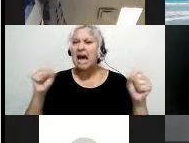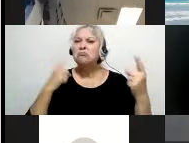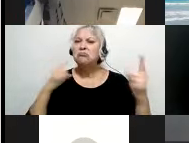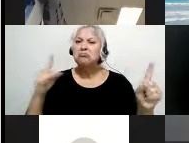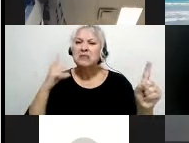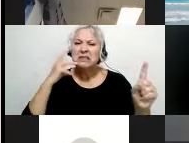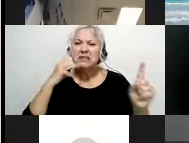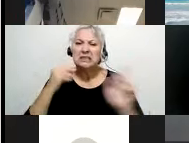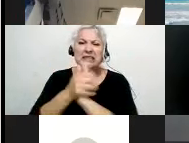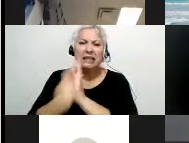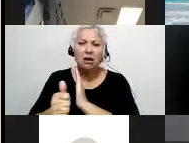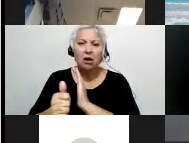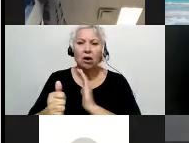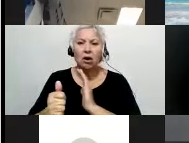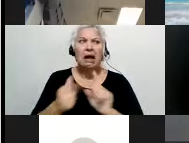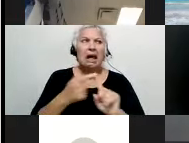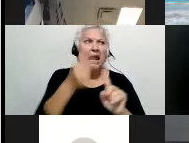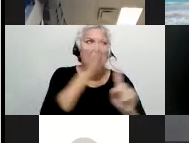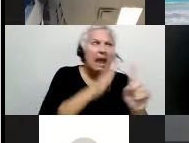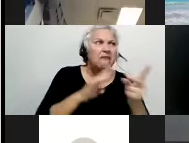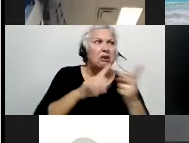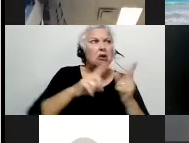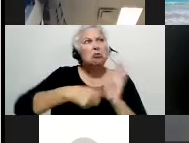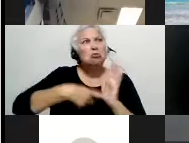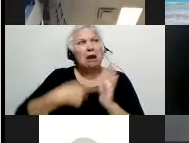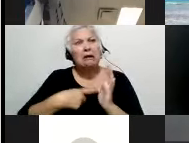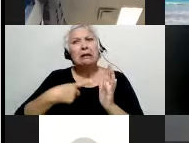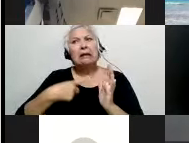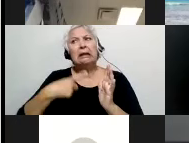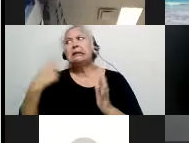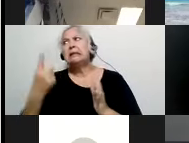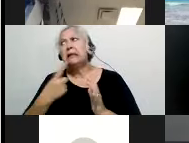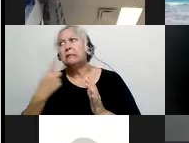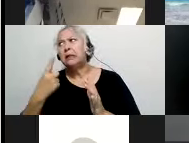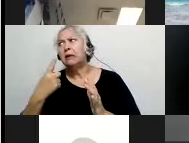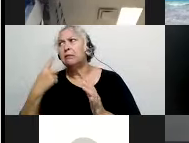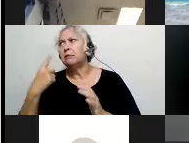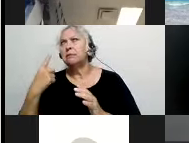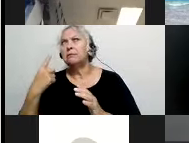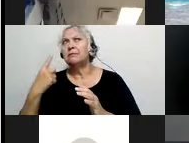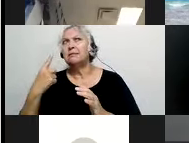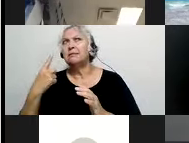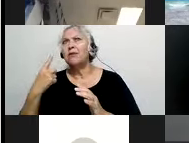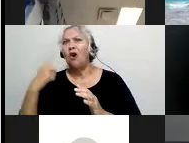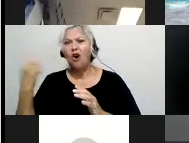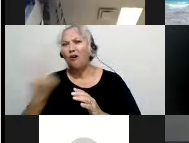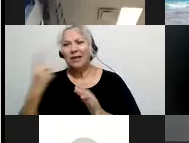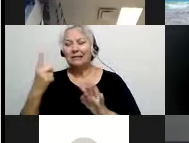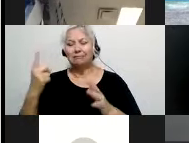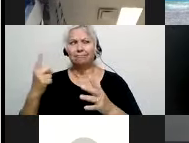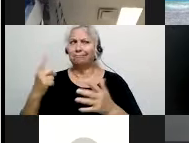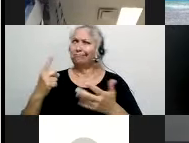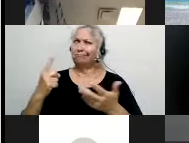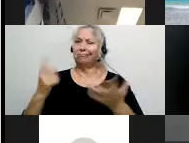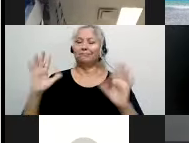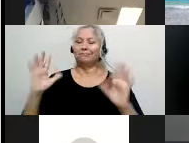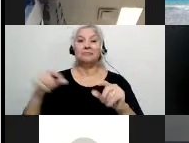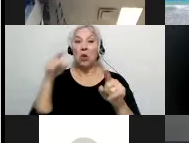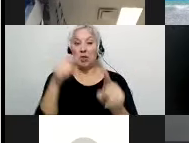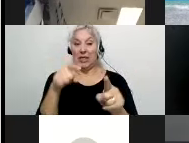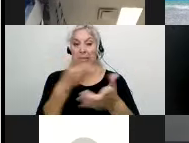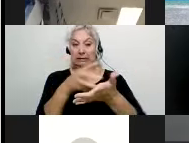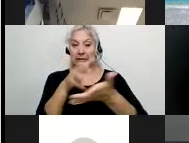like a never, rarely, sometimes, always. So I guess it goes through, yeah, 3. And so on this area, this